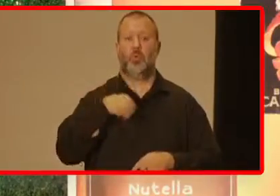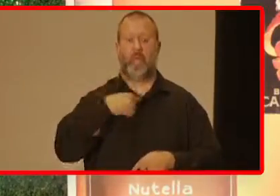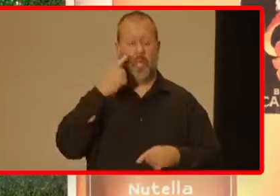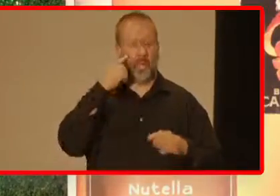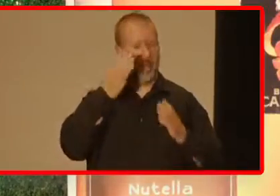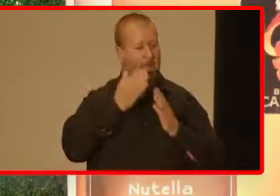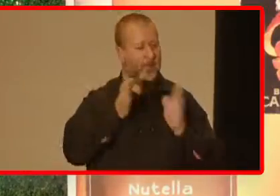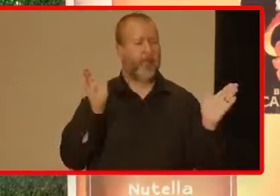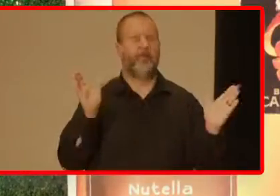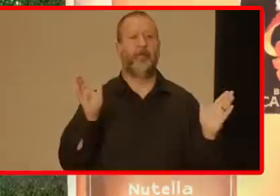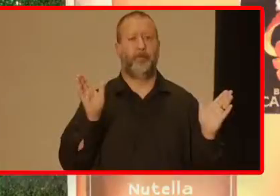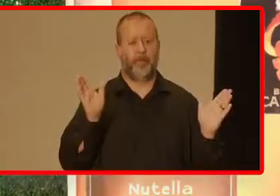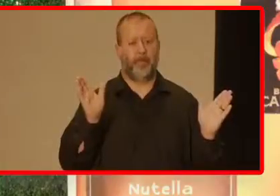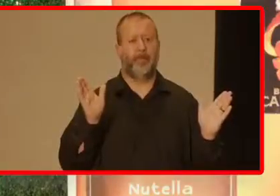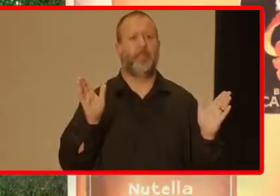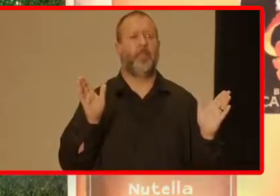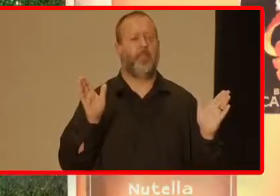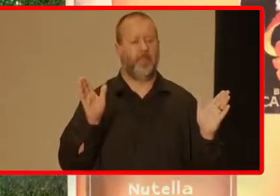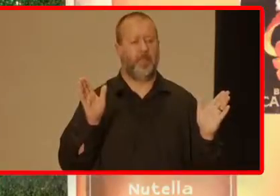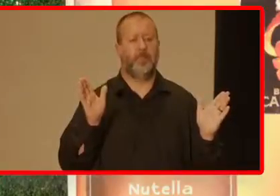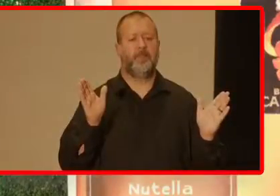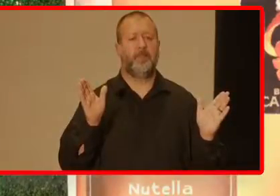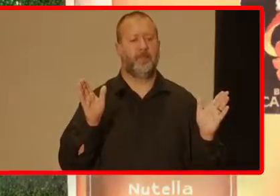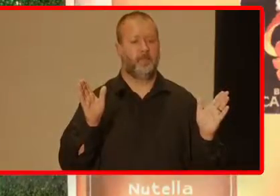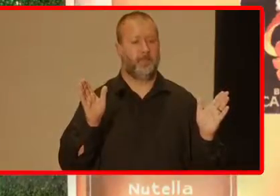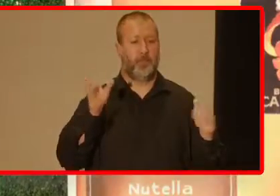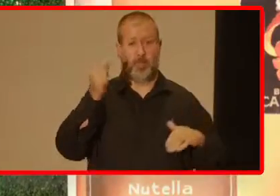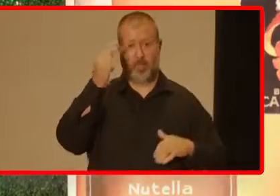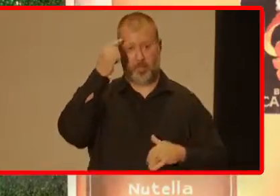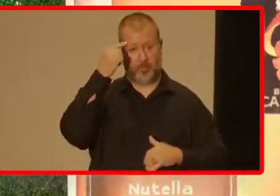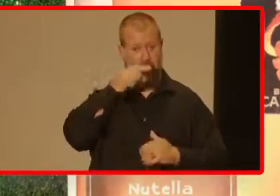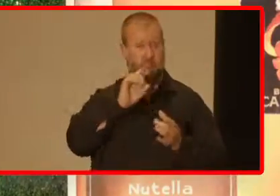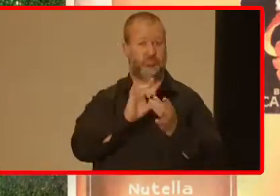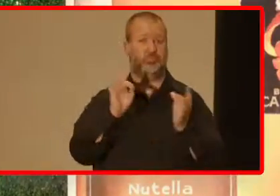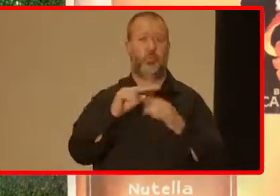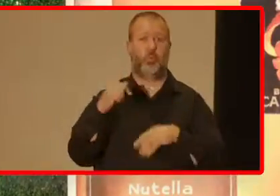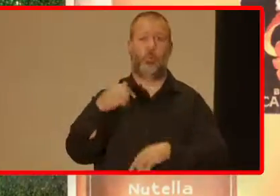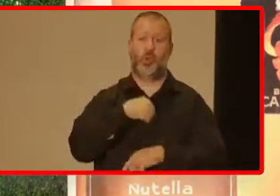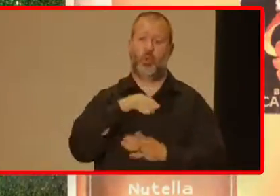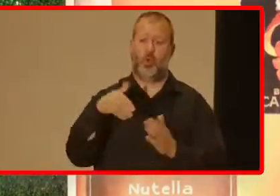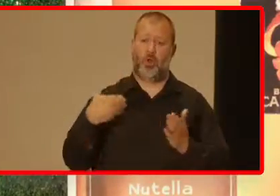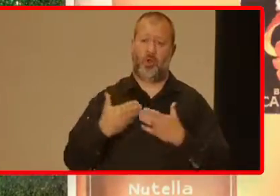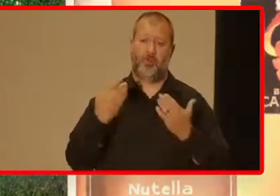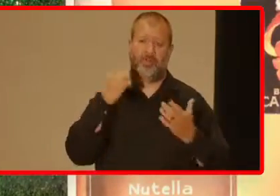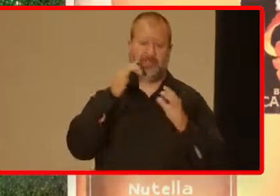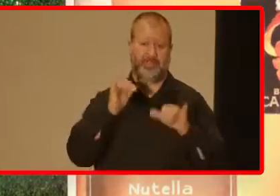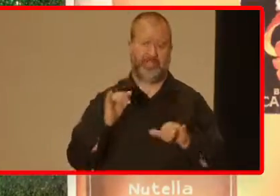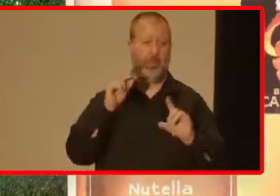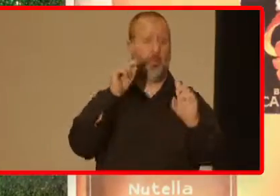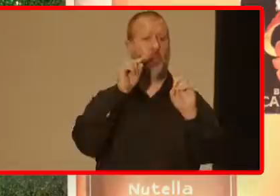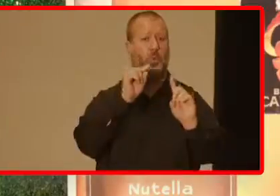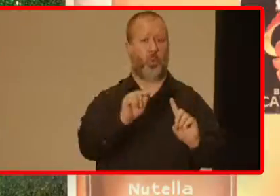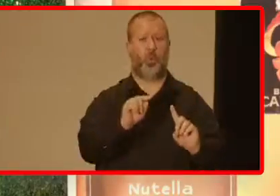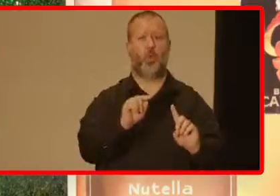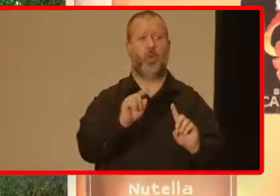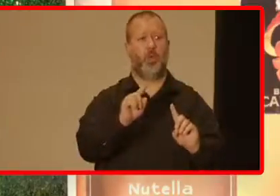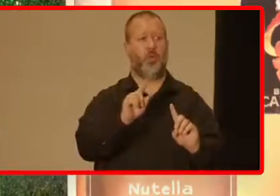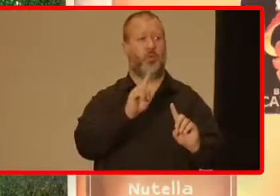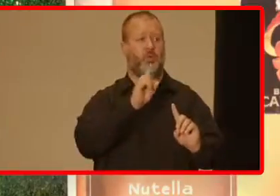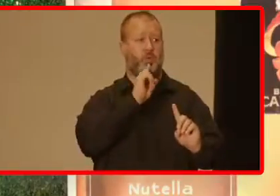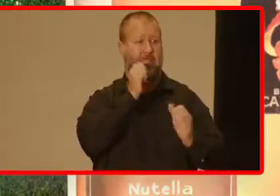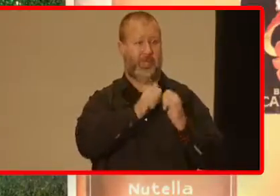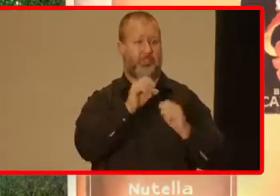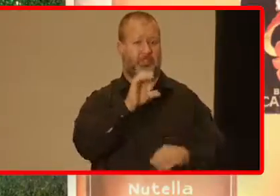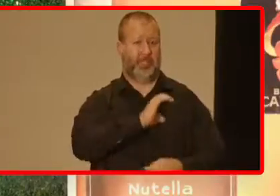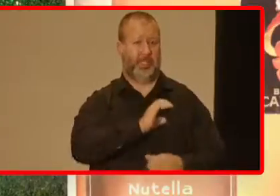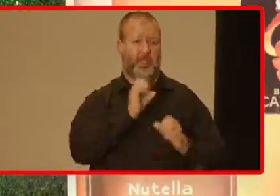eyes also. And as the governor has said, that we're all here for the same goal, and that is to ensure every citizen has